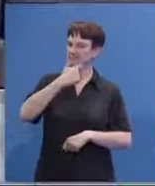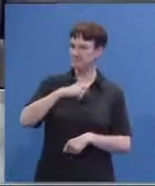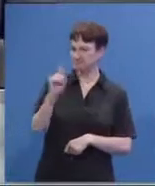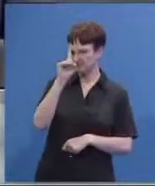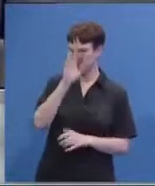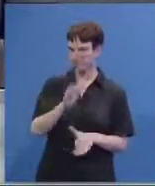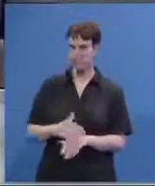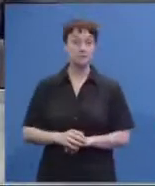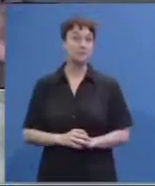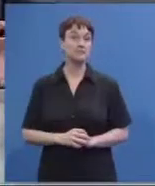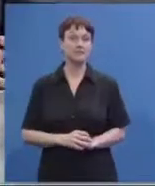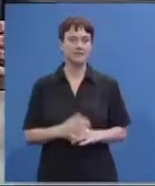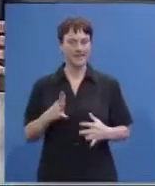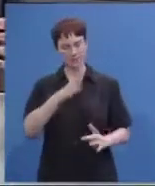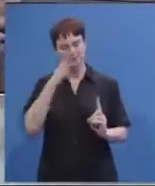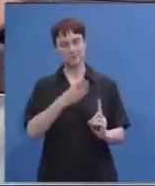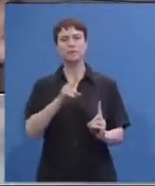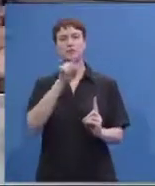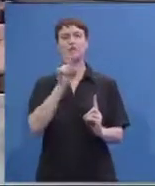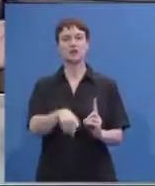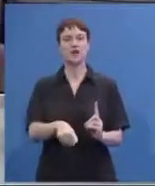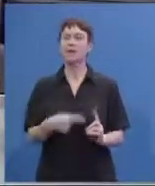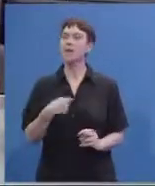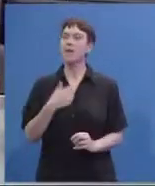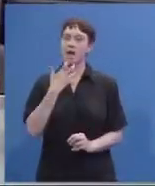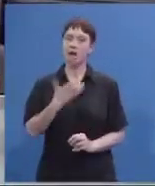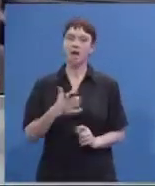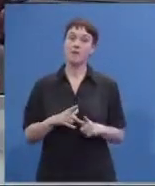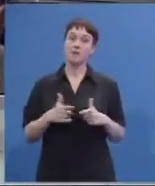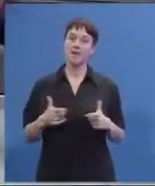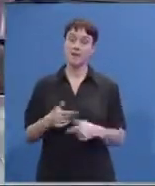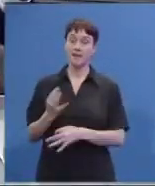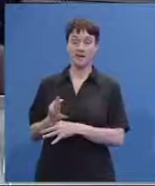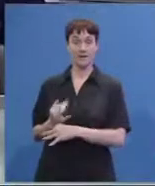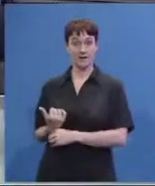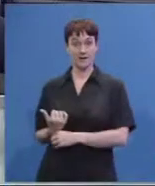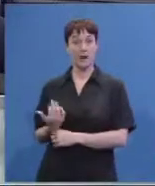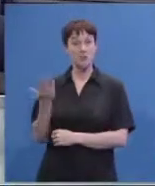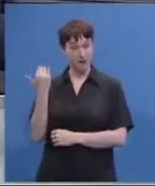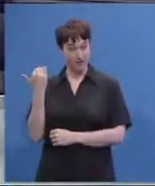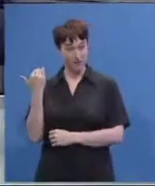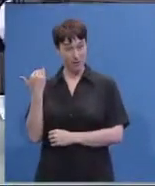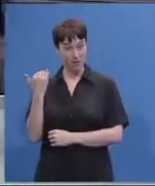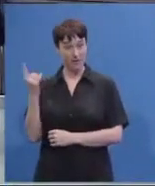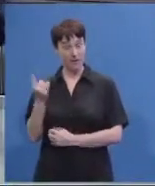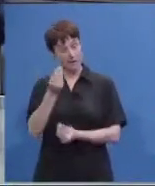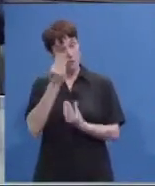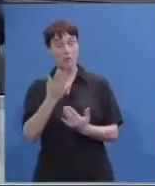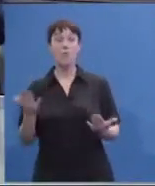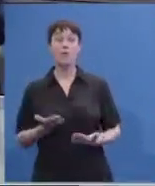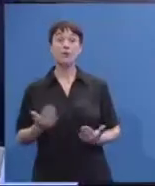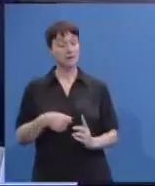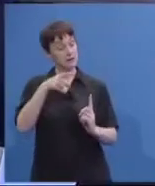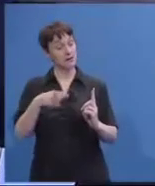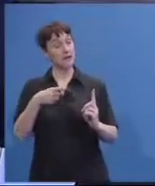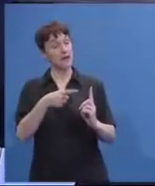But I'm going to go straight to the question that amazes me the most. Utata once called you his hero. This